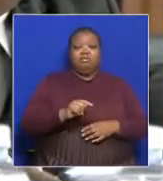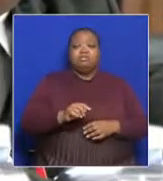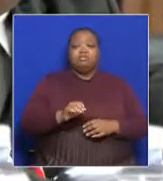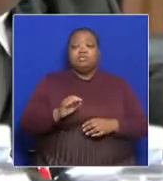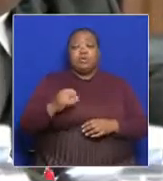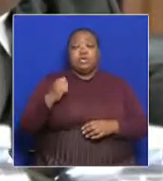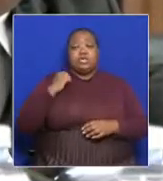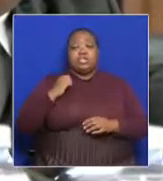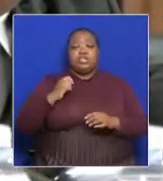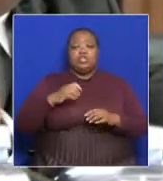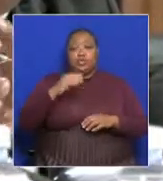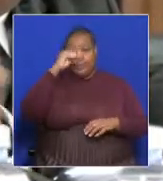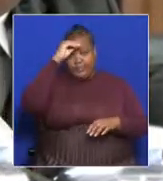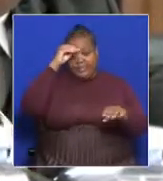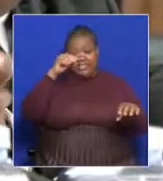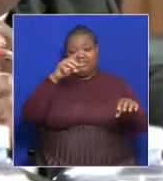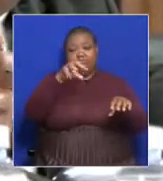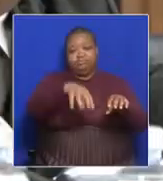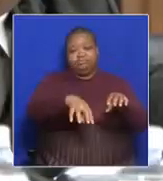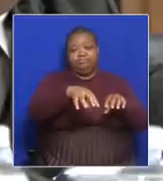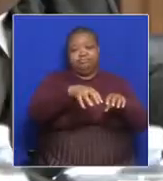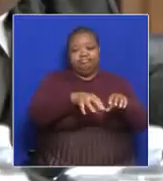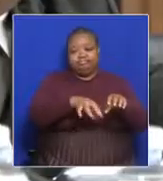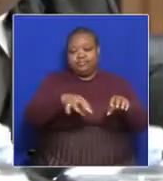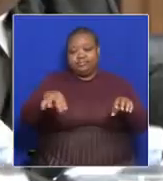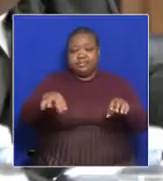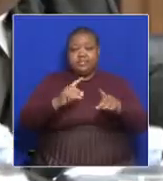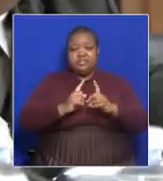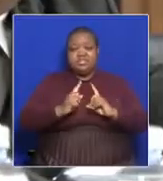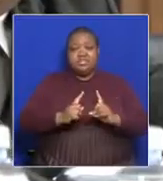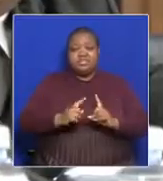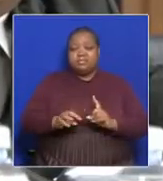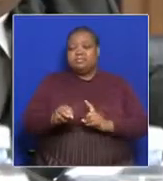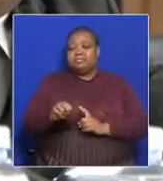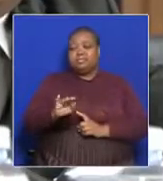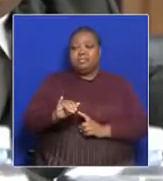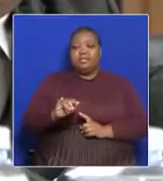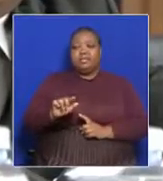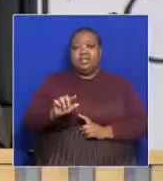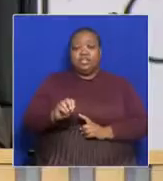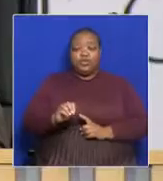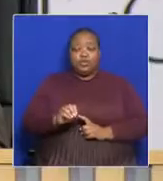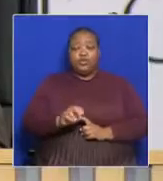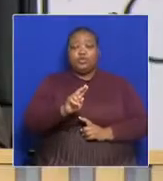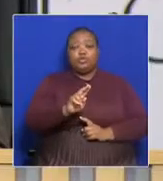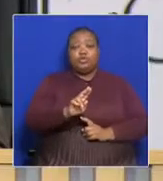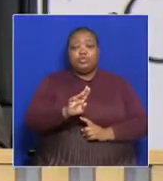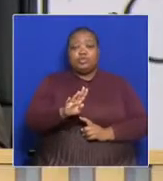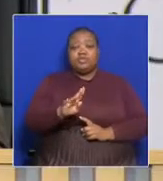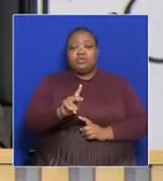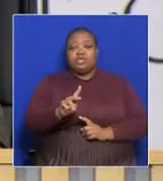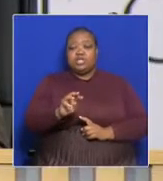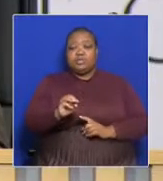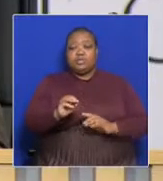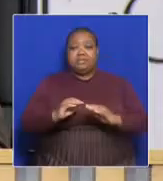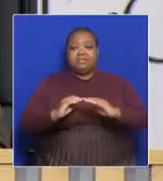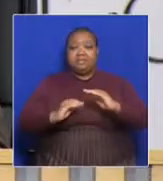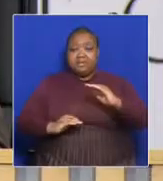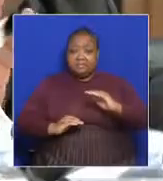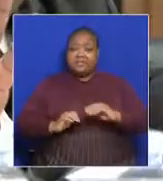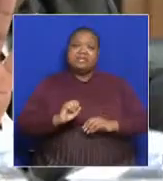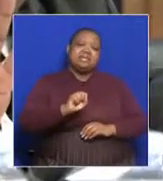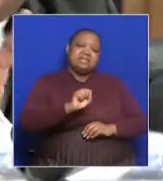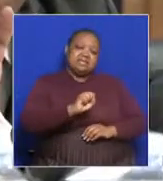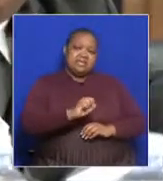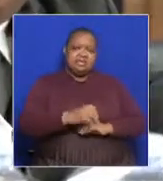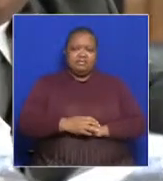yes. So Mbilo, would you say, is within the 24 downwards also? I would say so, Chair. So we're basically